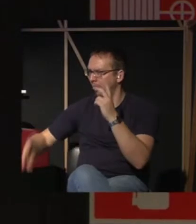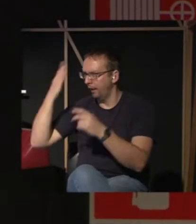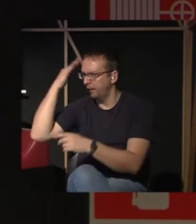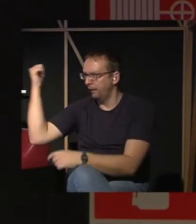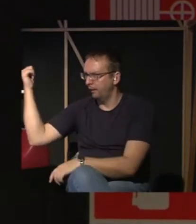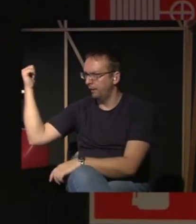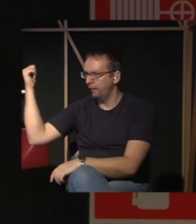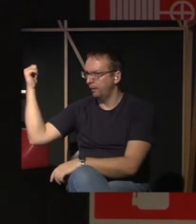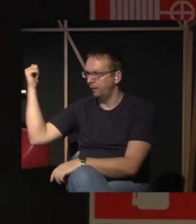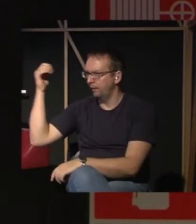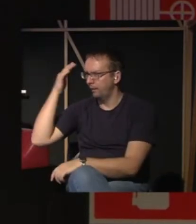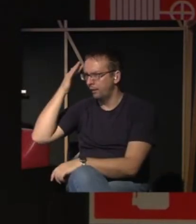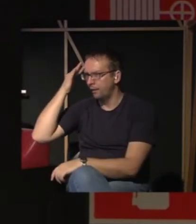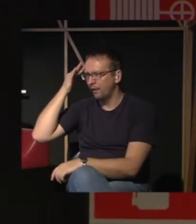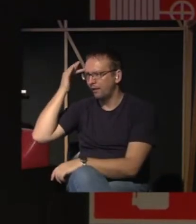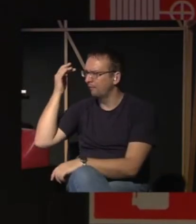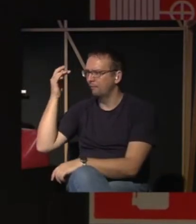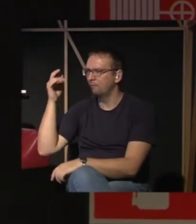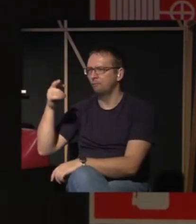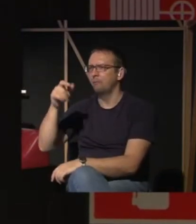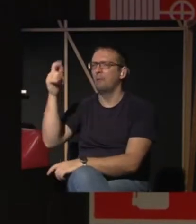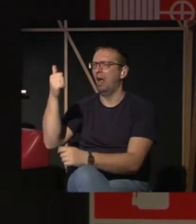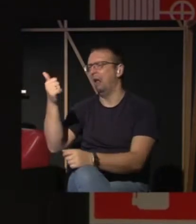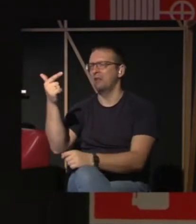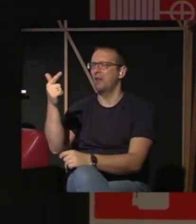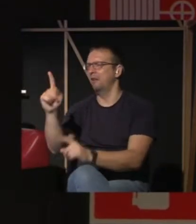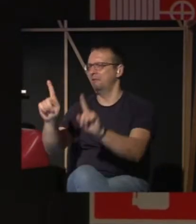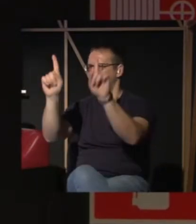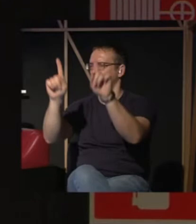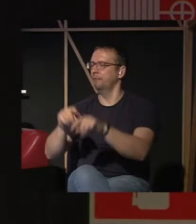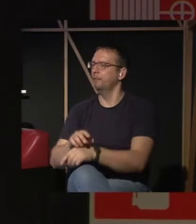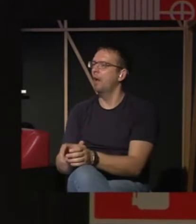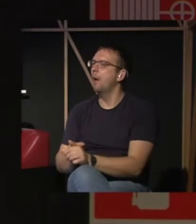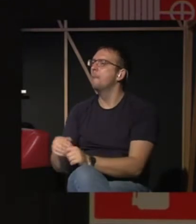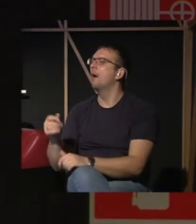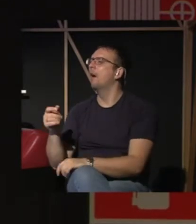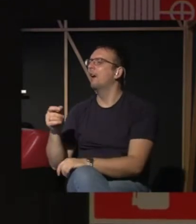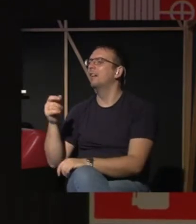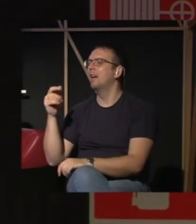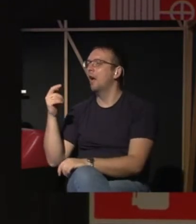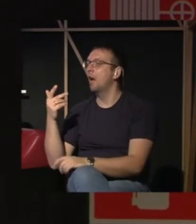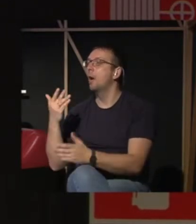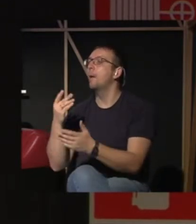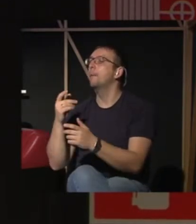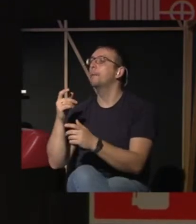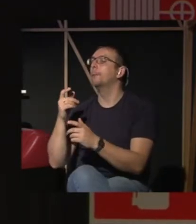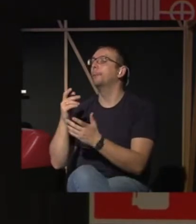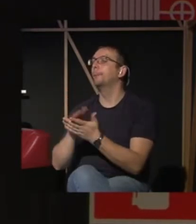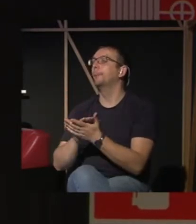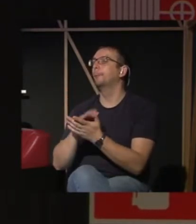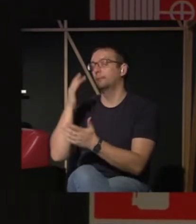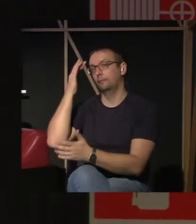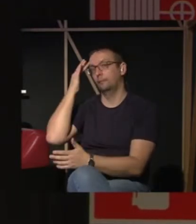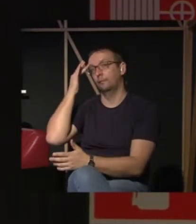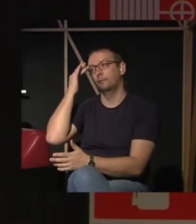history. So it's again to speak about what UEFA was talking about earlier, that this topic really resonates with a lot of